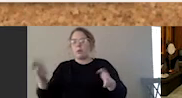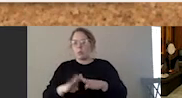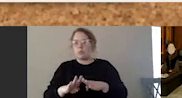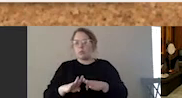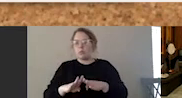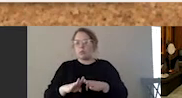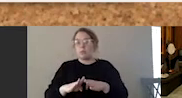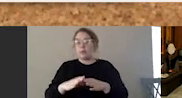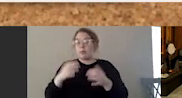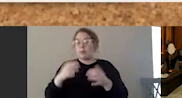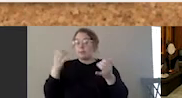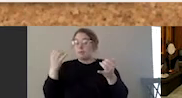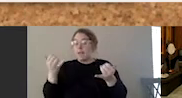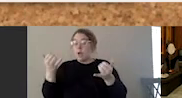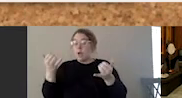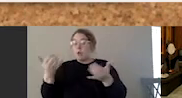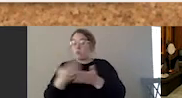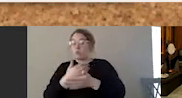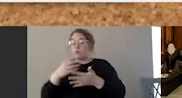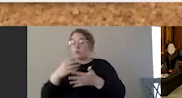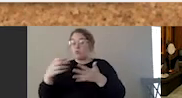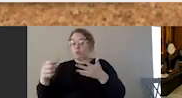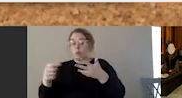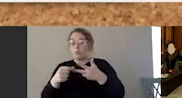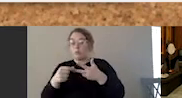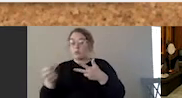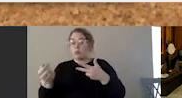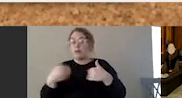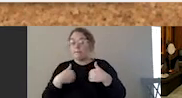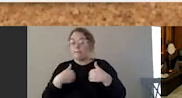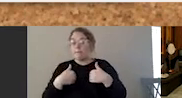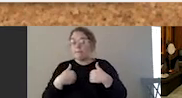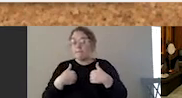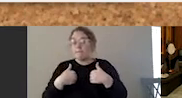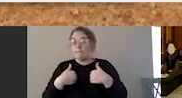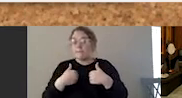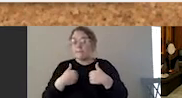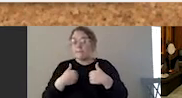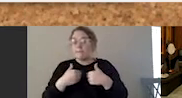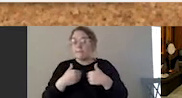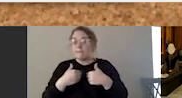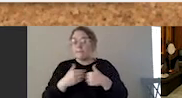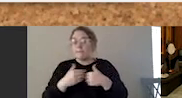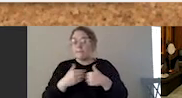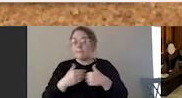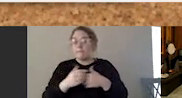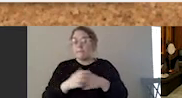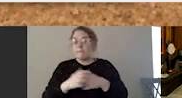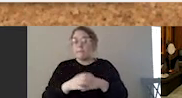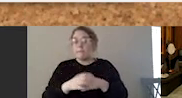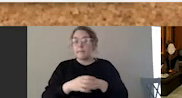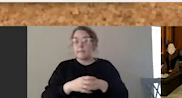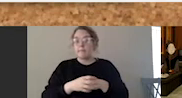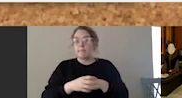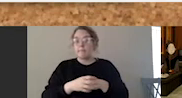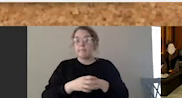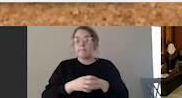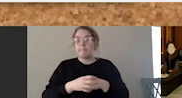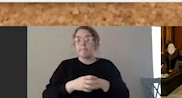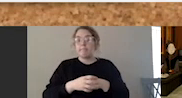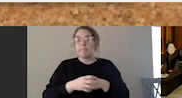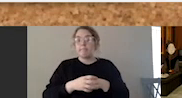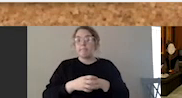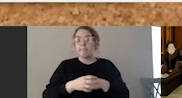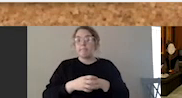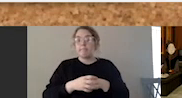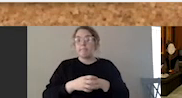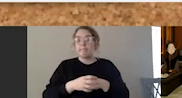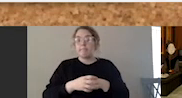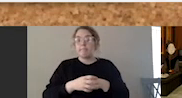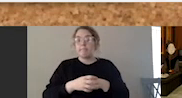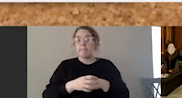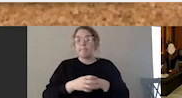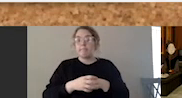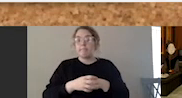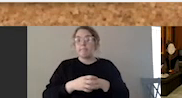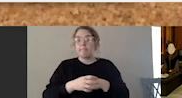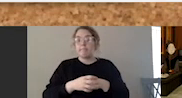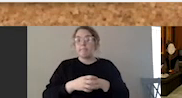And that new bracket there has that new moniker. All right. Now, this is going to make it